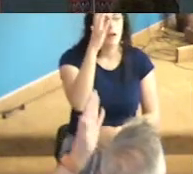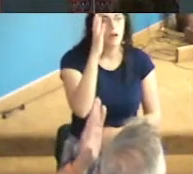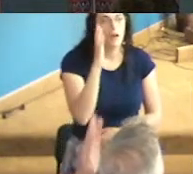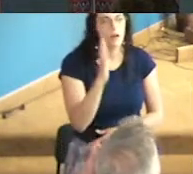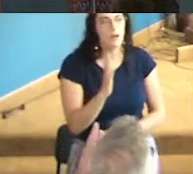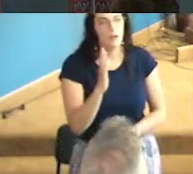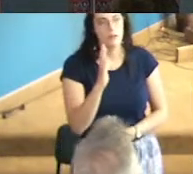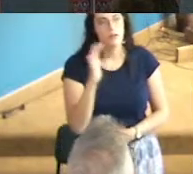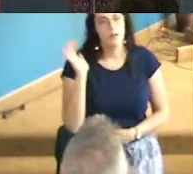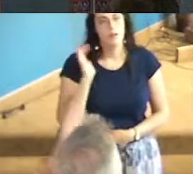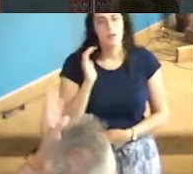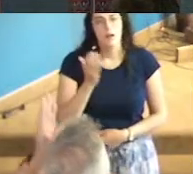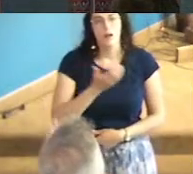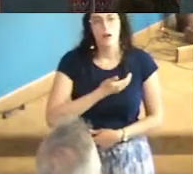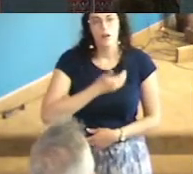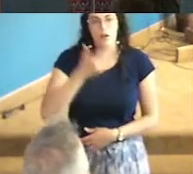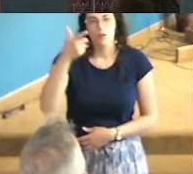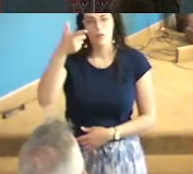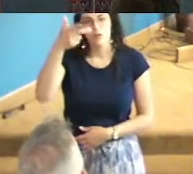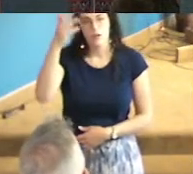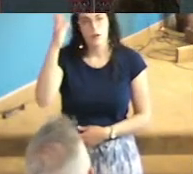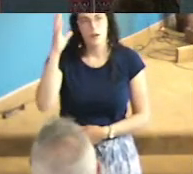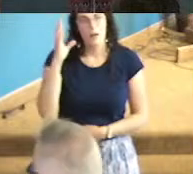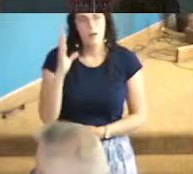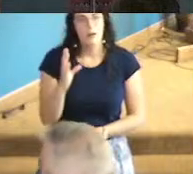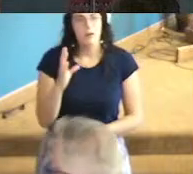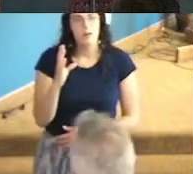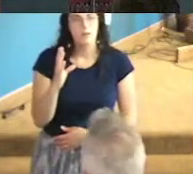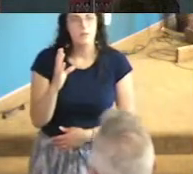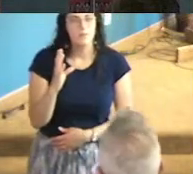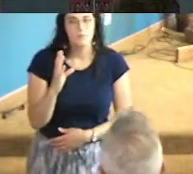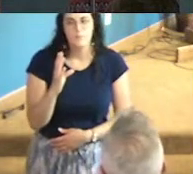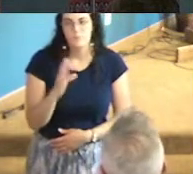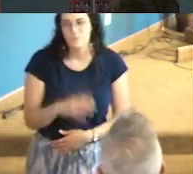our God. Our